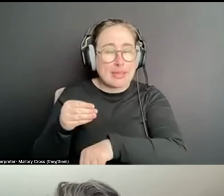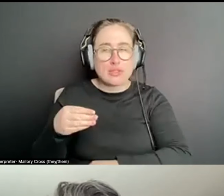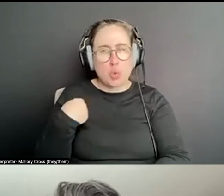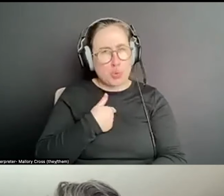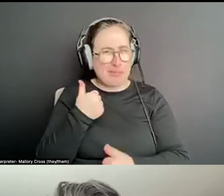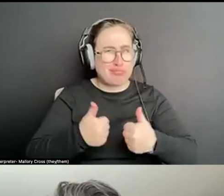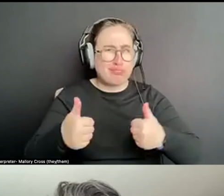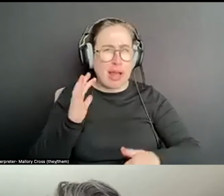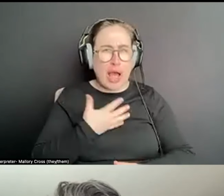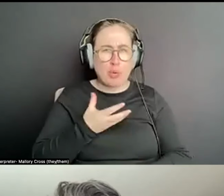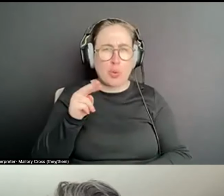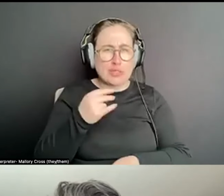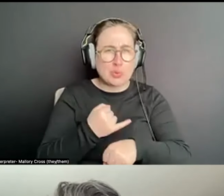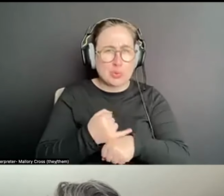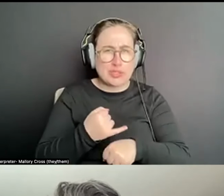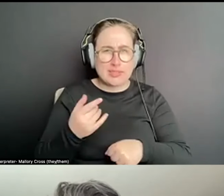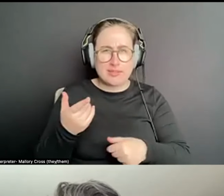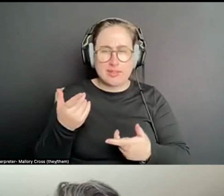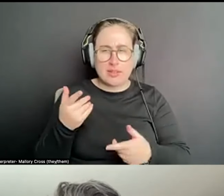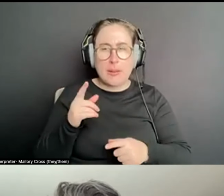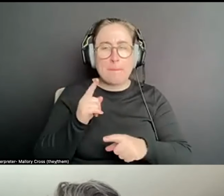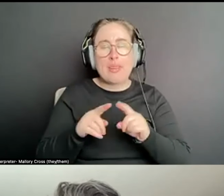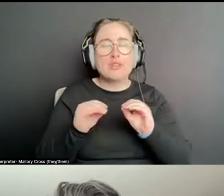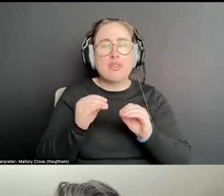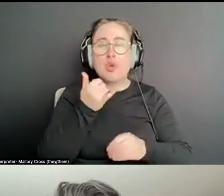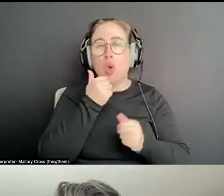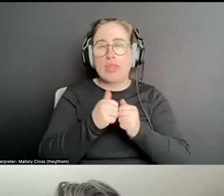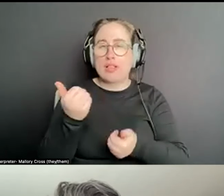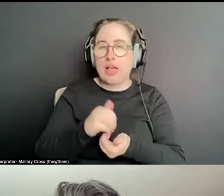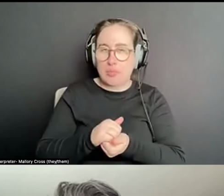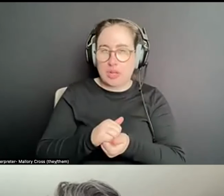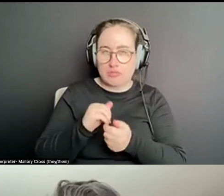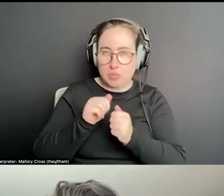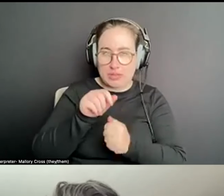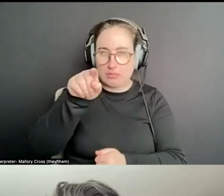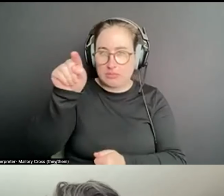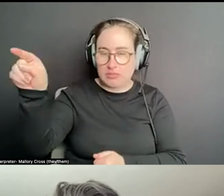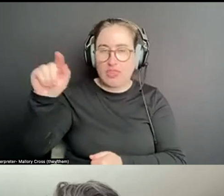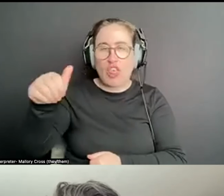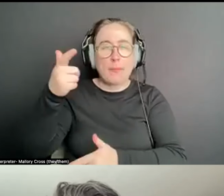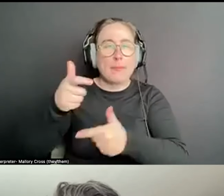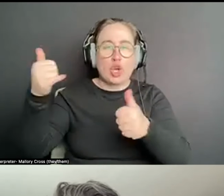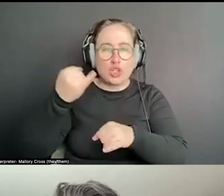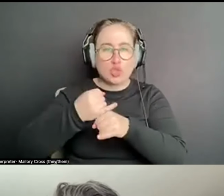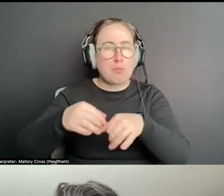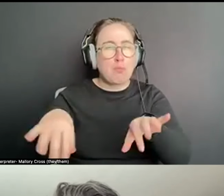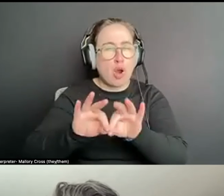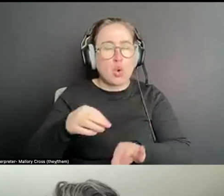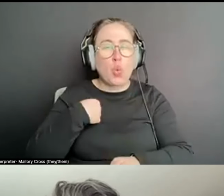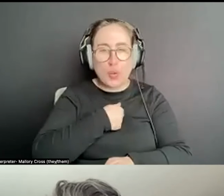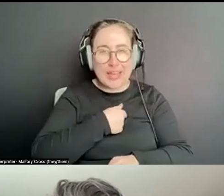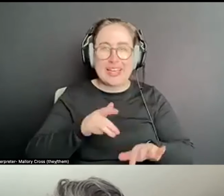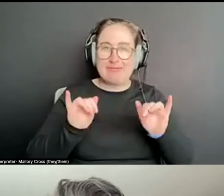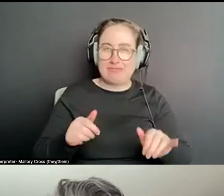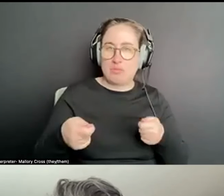but and there's nothing wrong with collaborating with those other institutions as long as we remain in control of